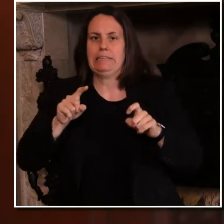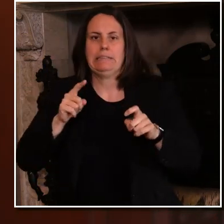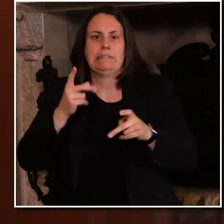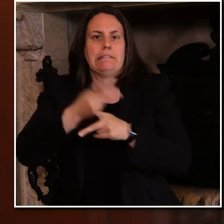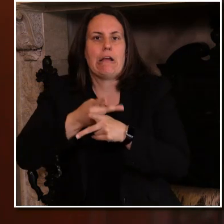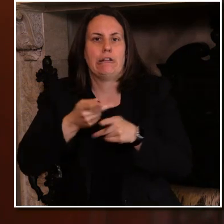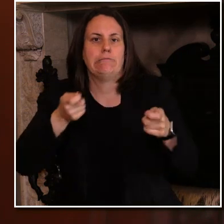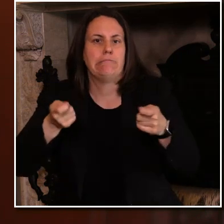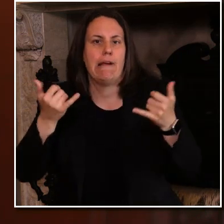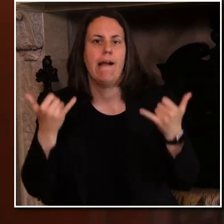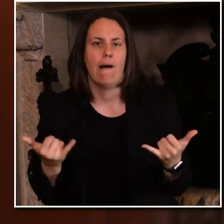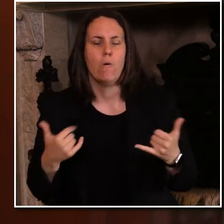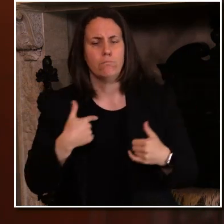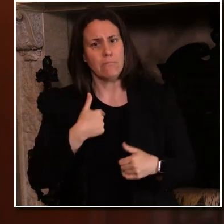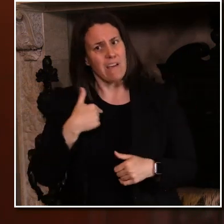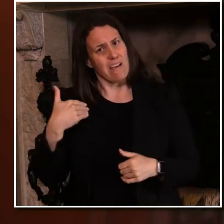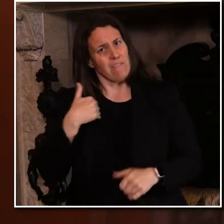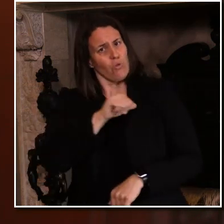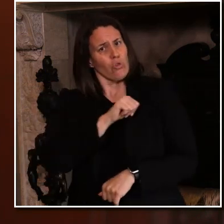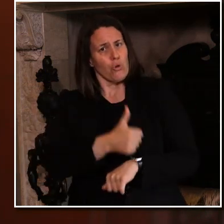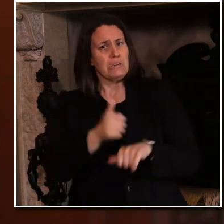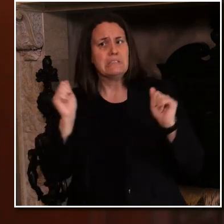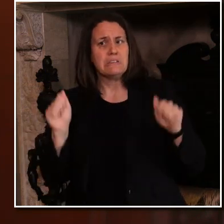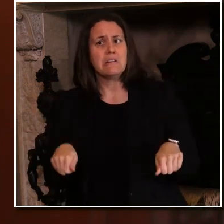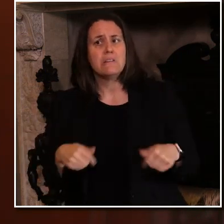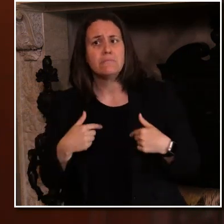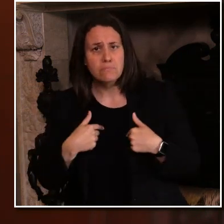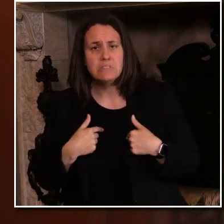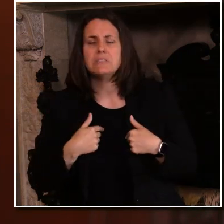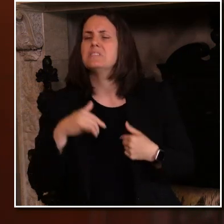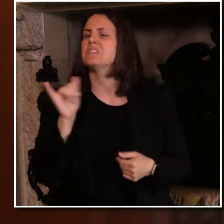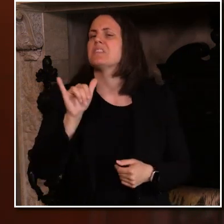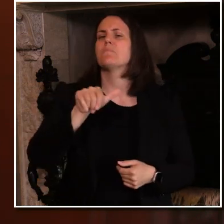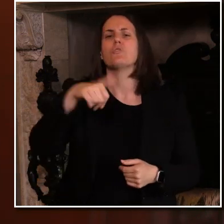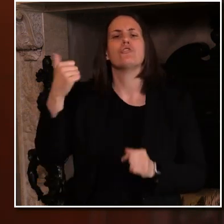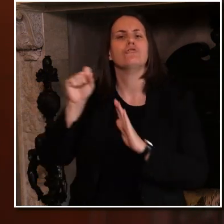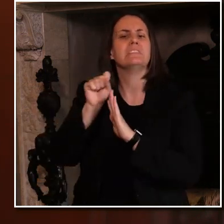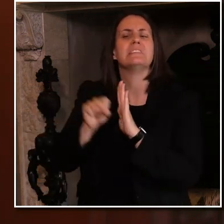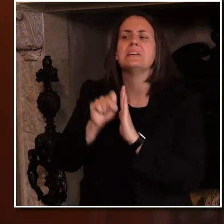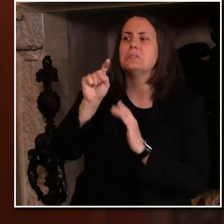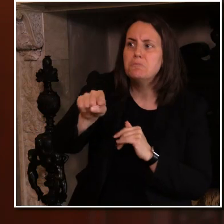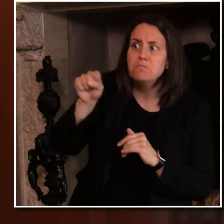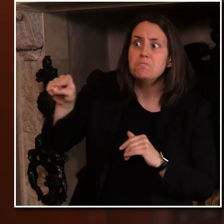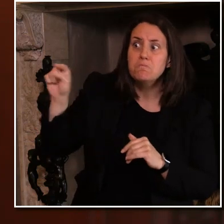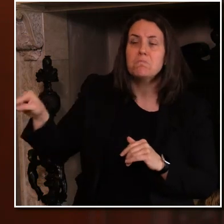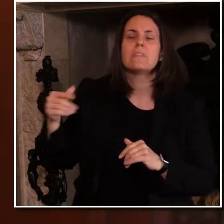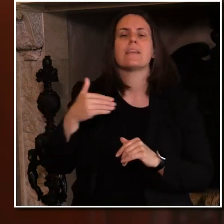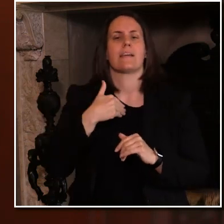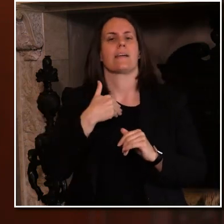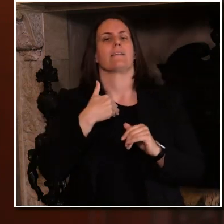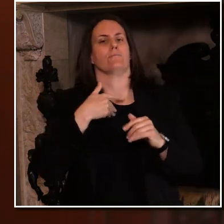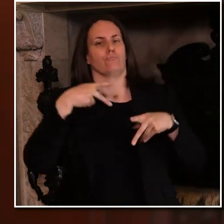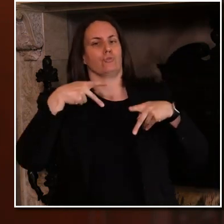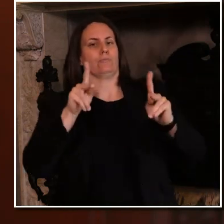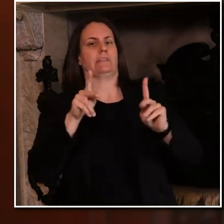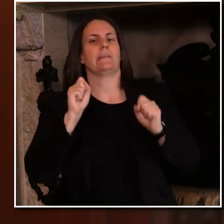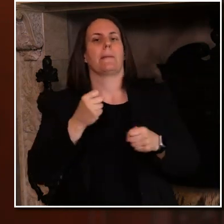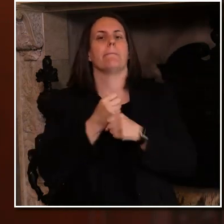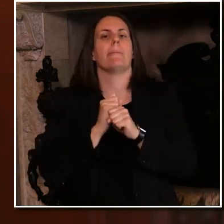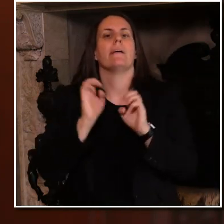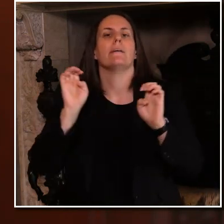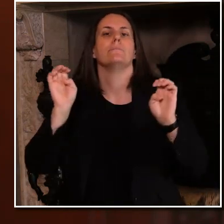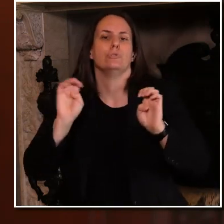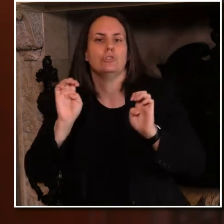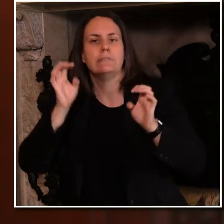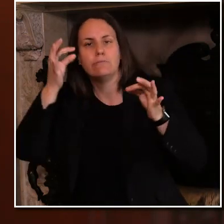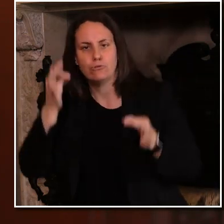with. Every other state has similar laws, which were passed in response to frequent outbreaks of communicable diseases in the